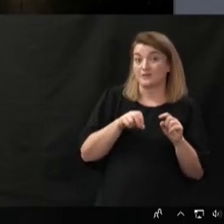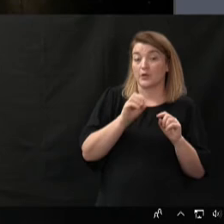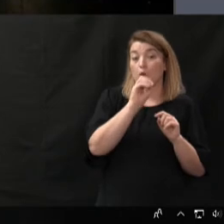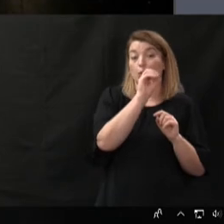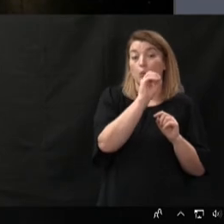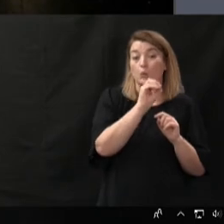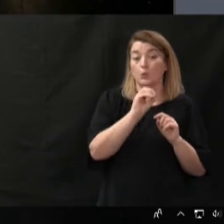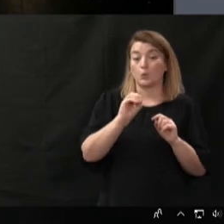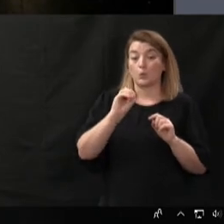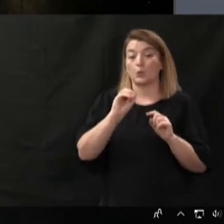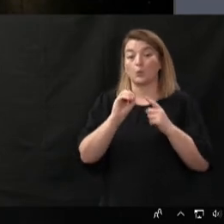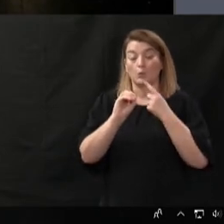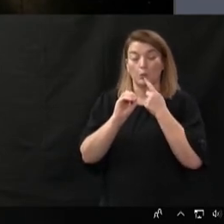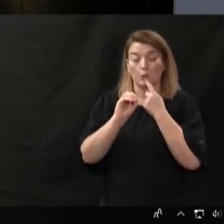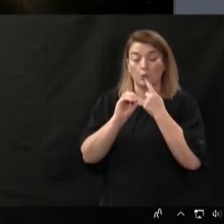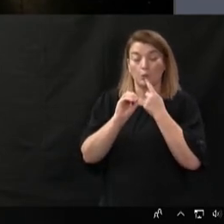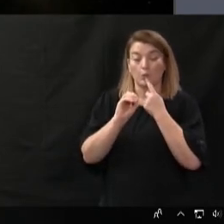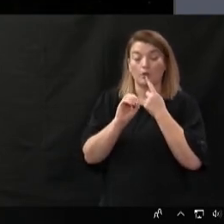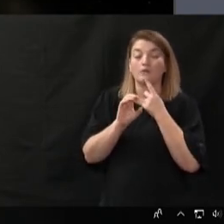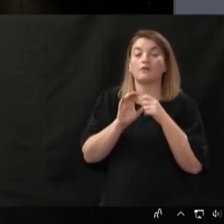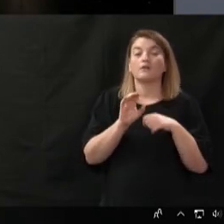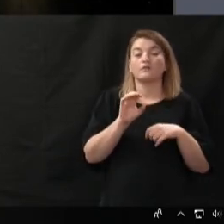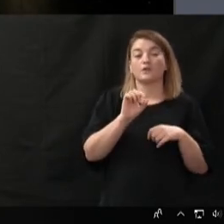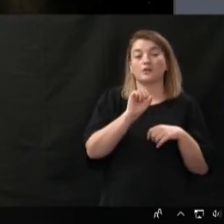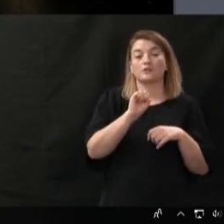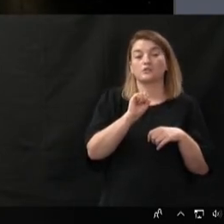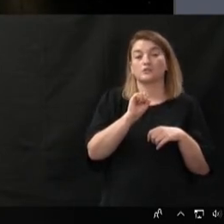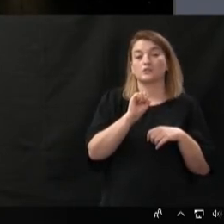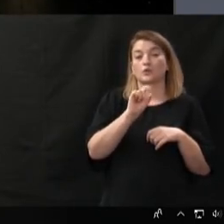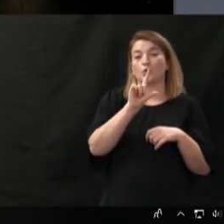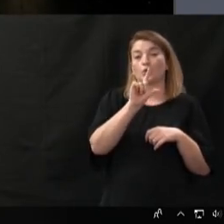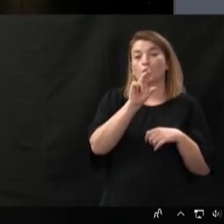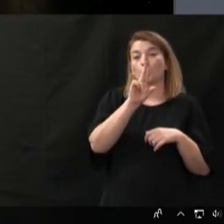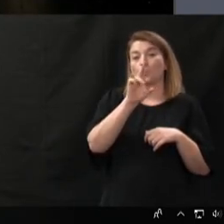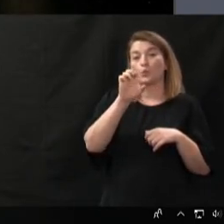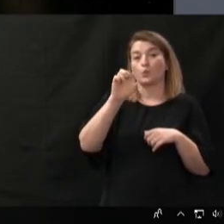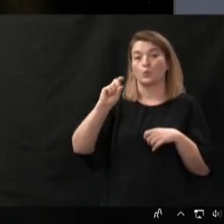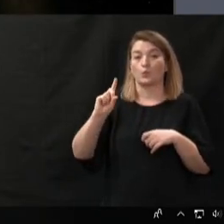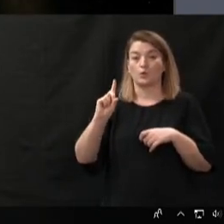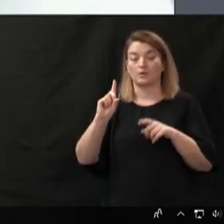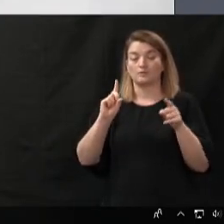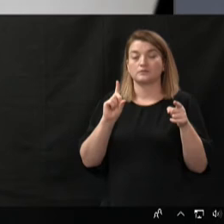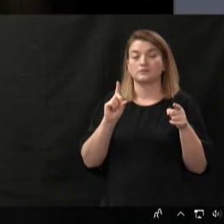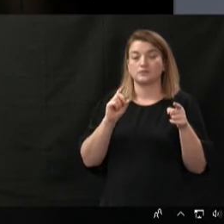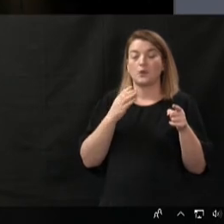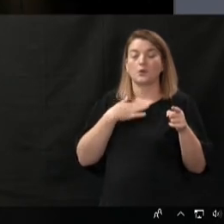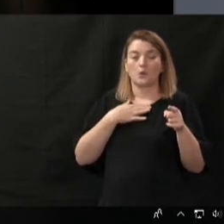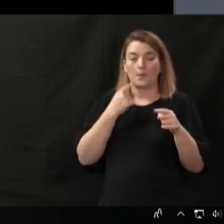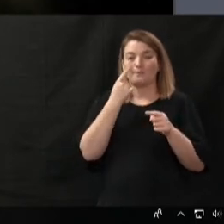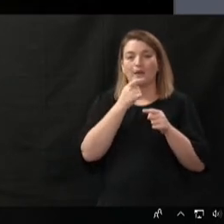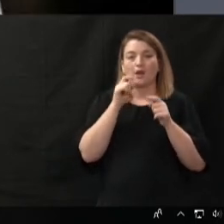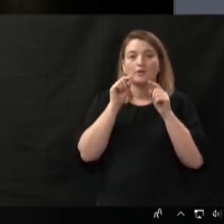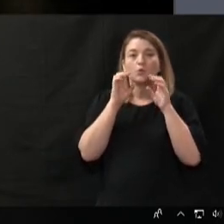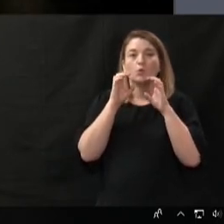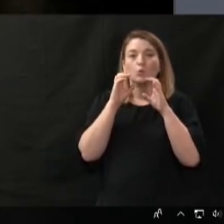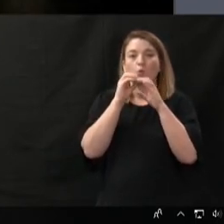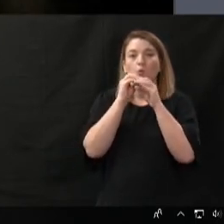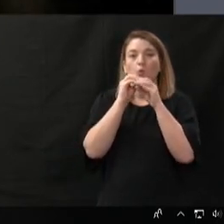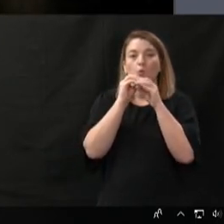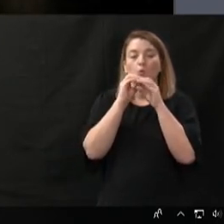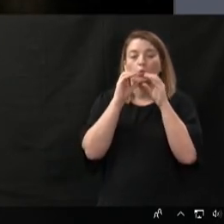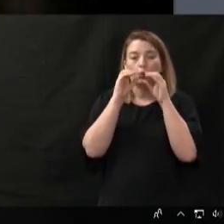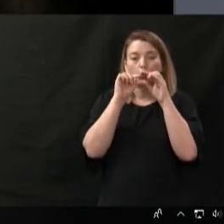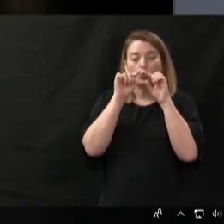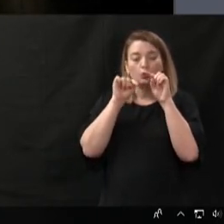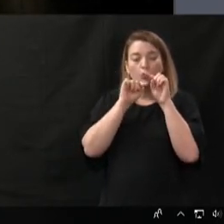in sleuth, where my mouth is round. Here in the vowel team EW, it makes the